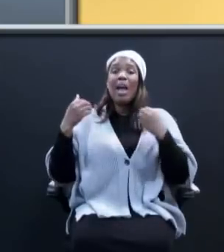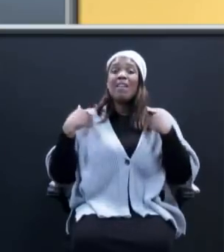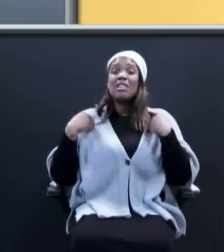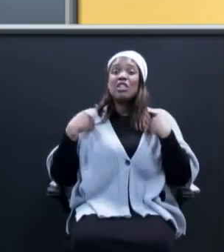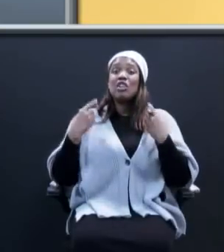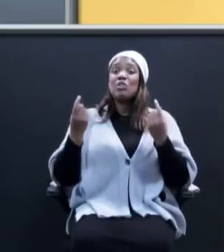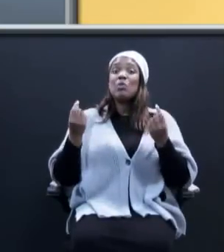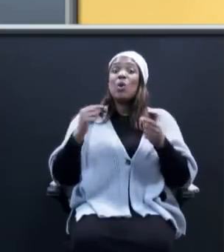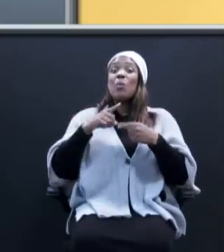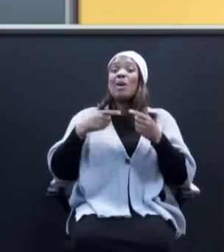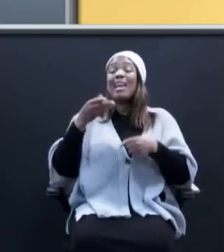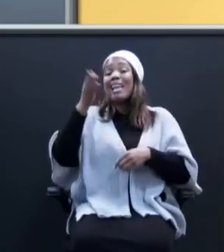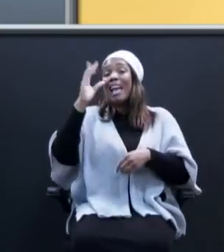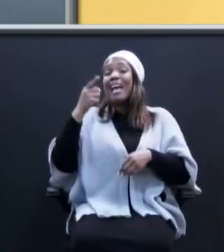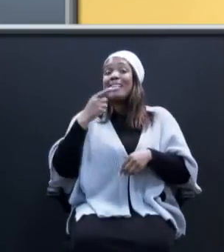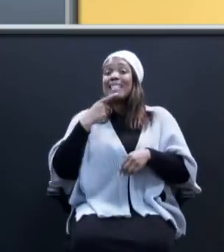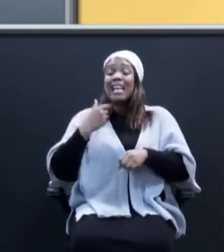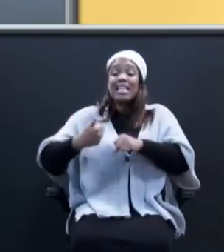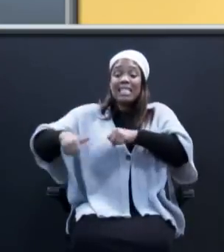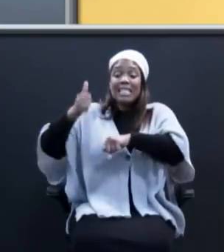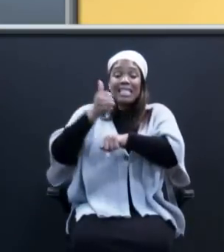set.